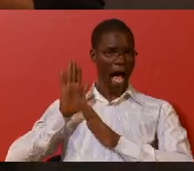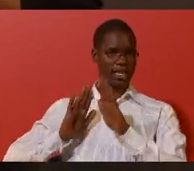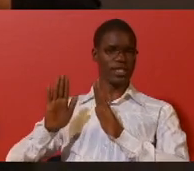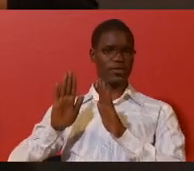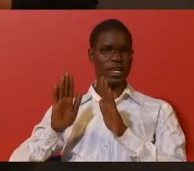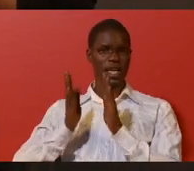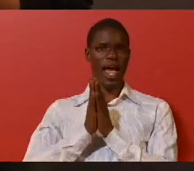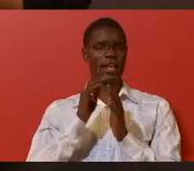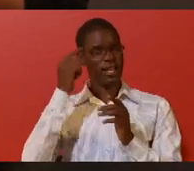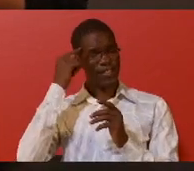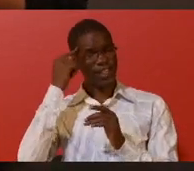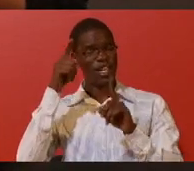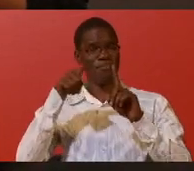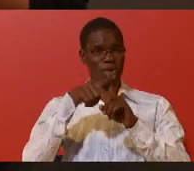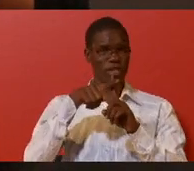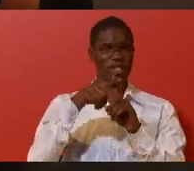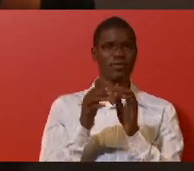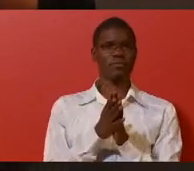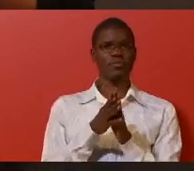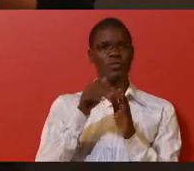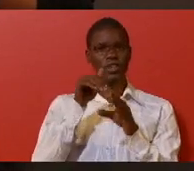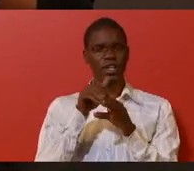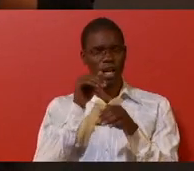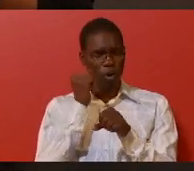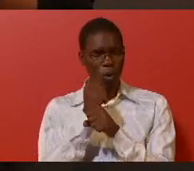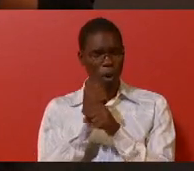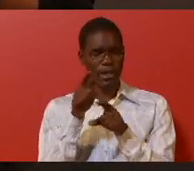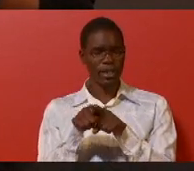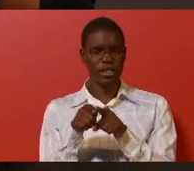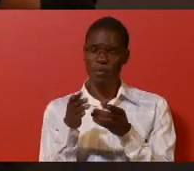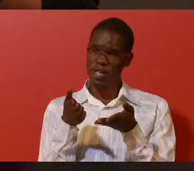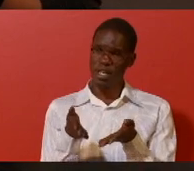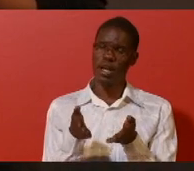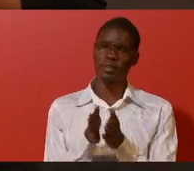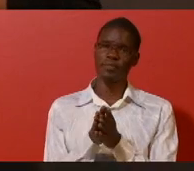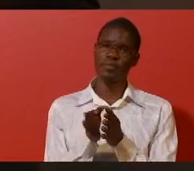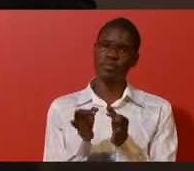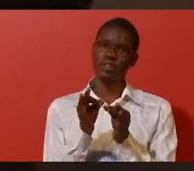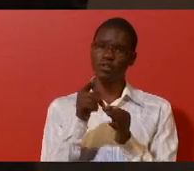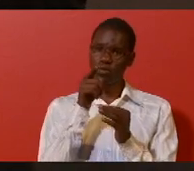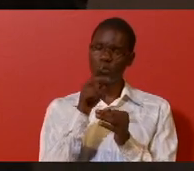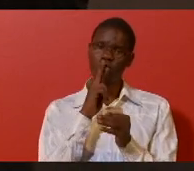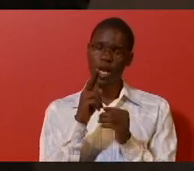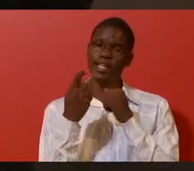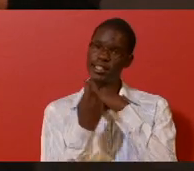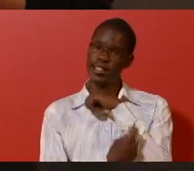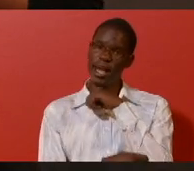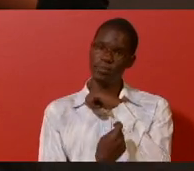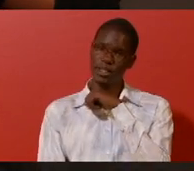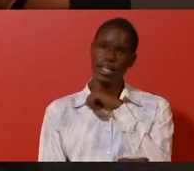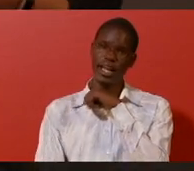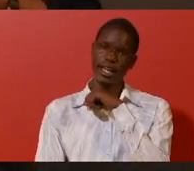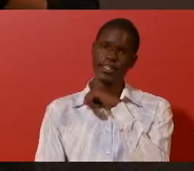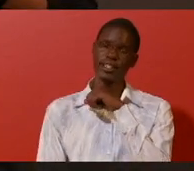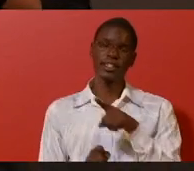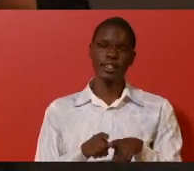being night. Reactive and being proactive. It works for this as well. If you're tempted,